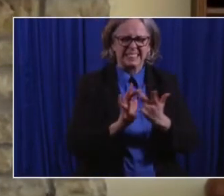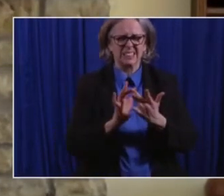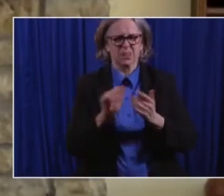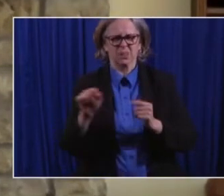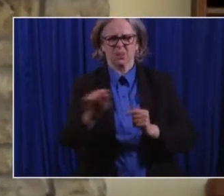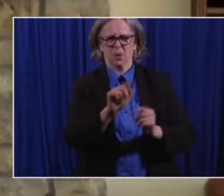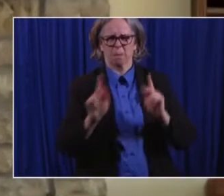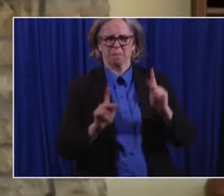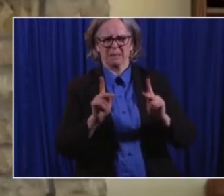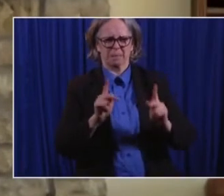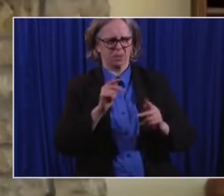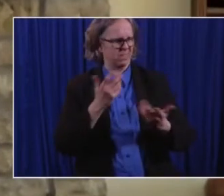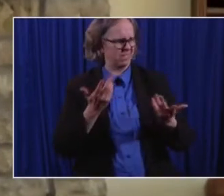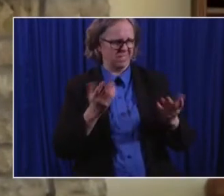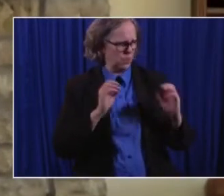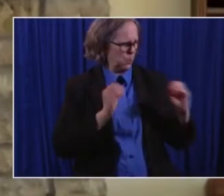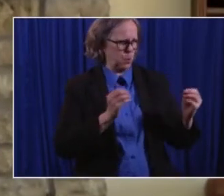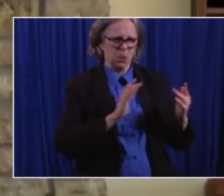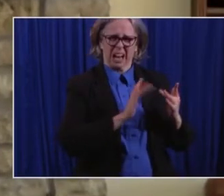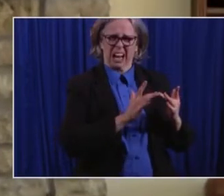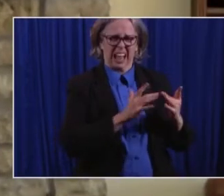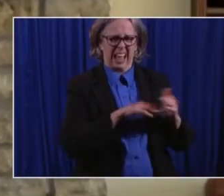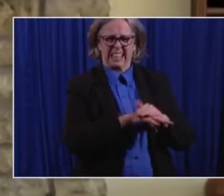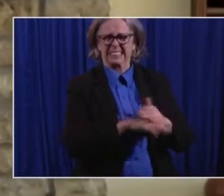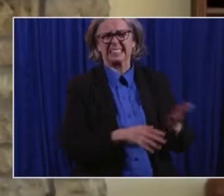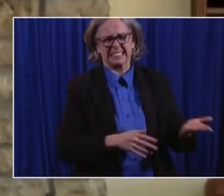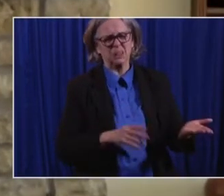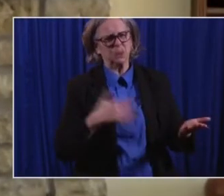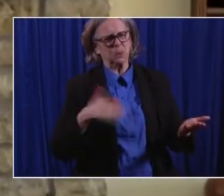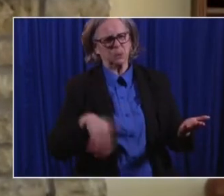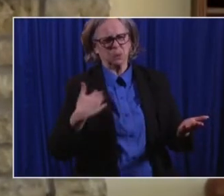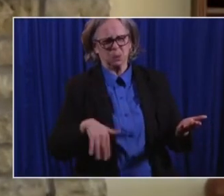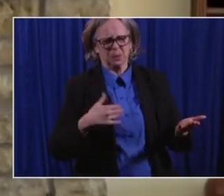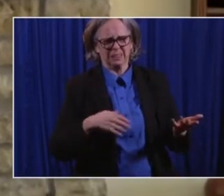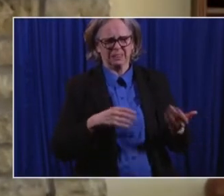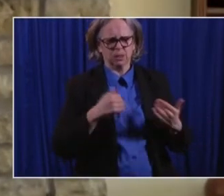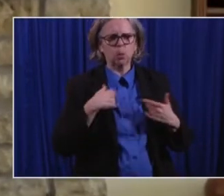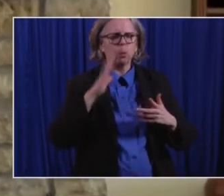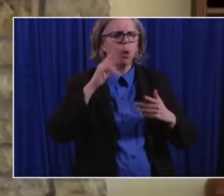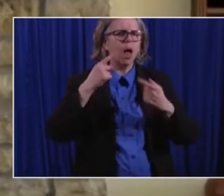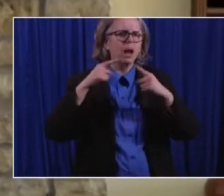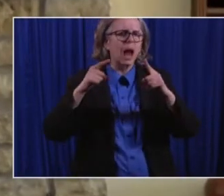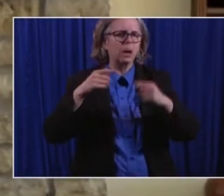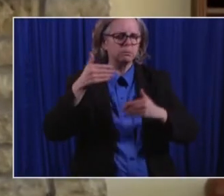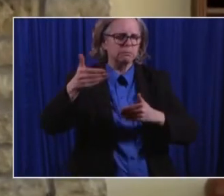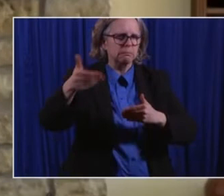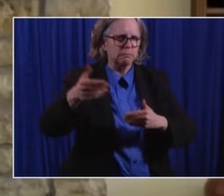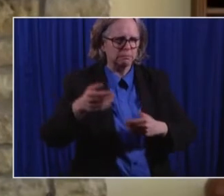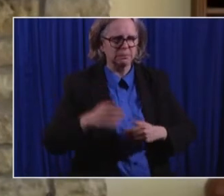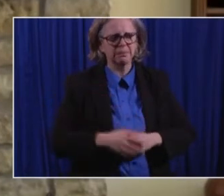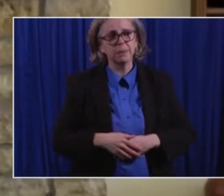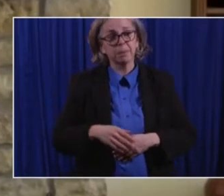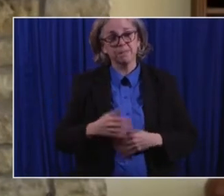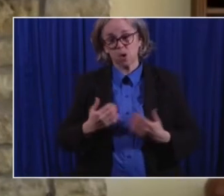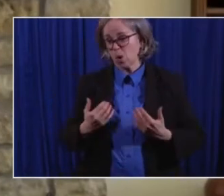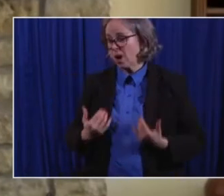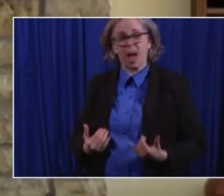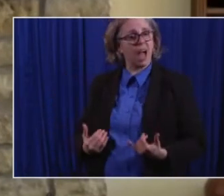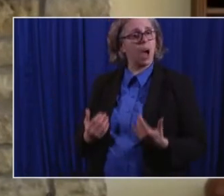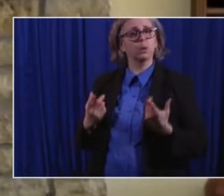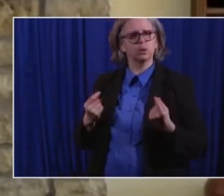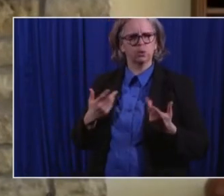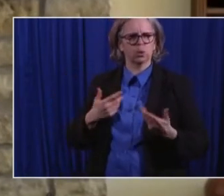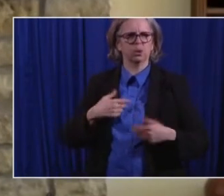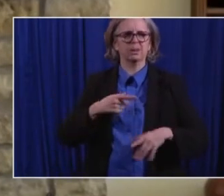additional announcements, different things that we're going to do. But we know that at the local level, we've got health departments who are reaching